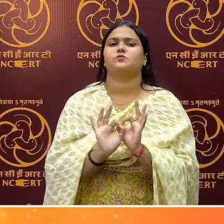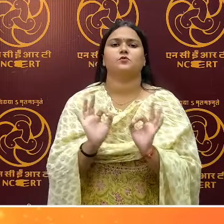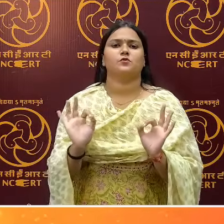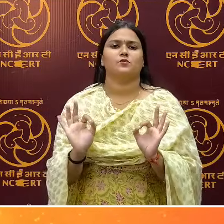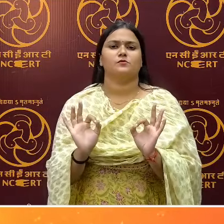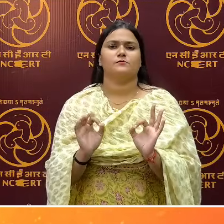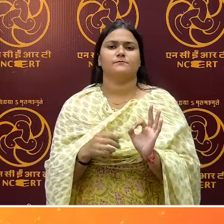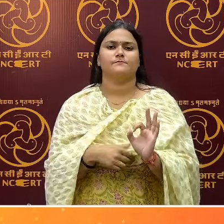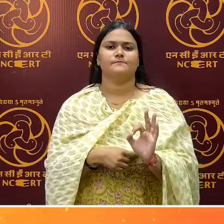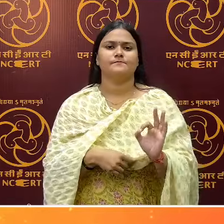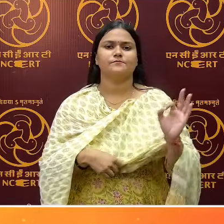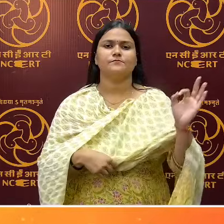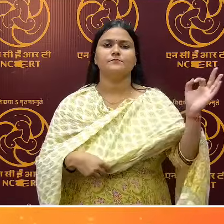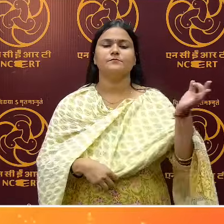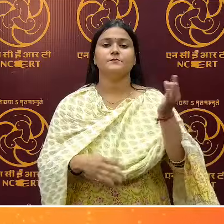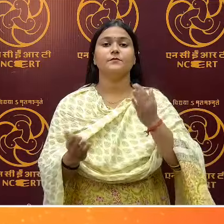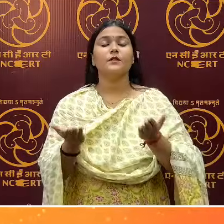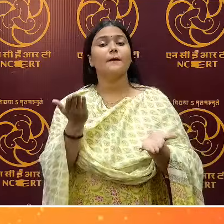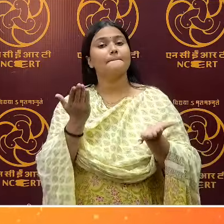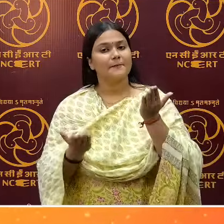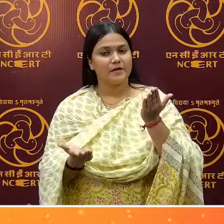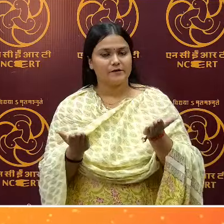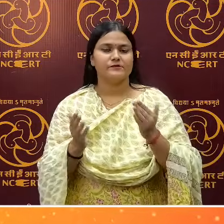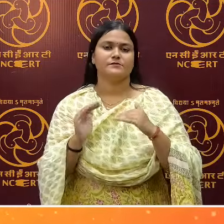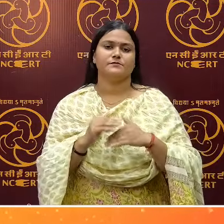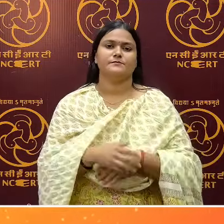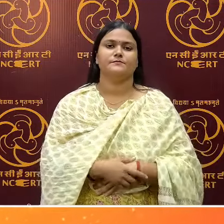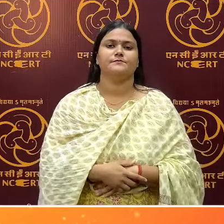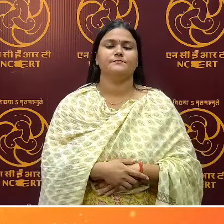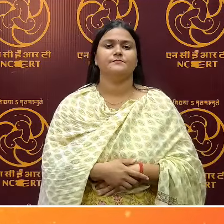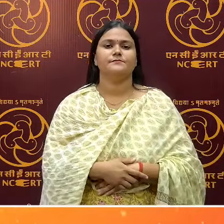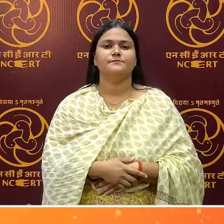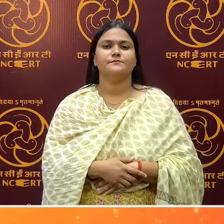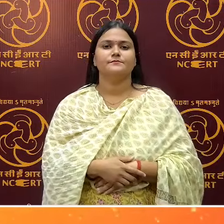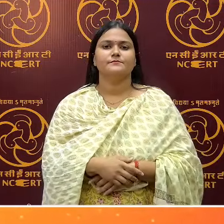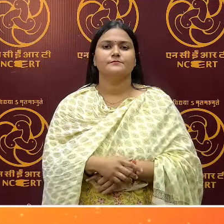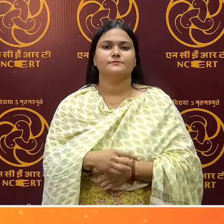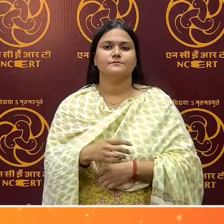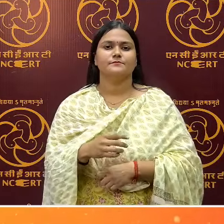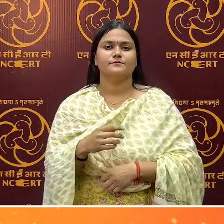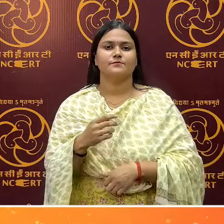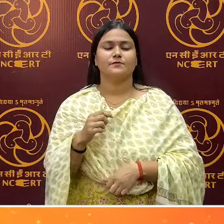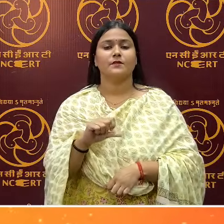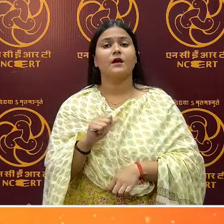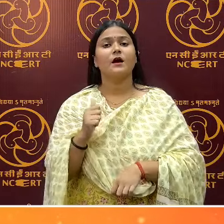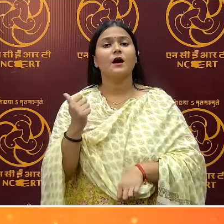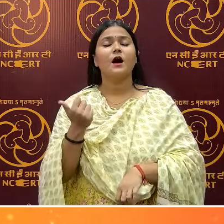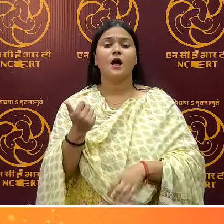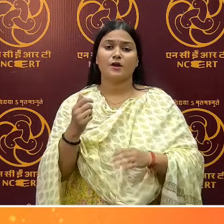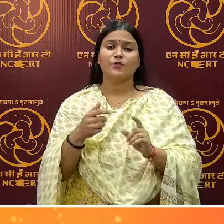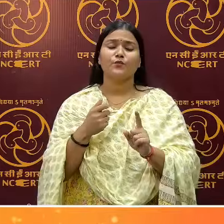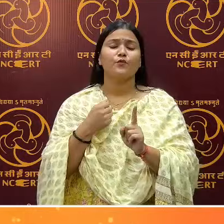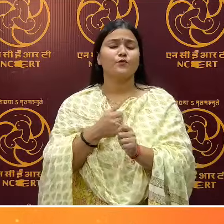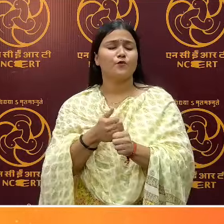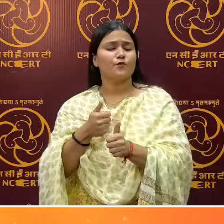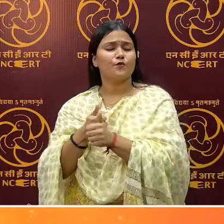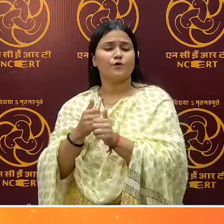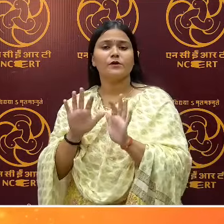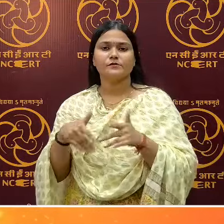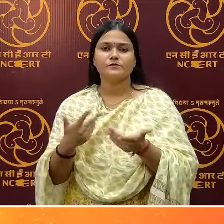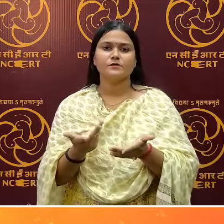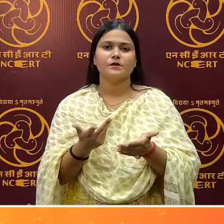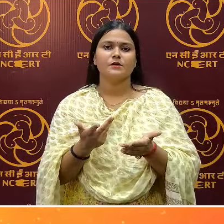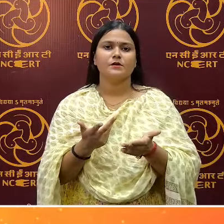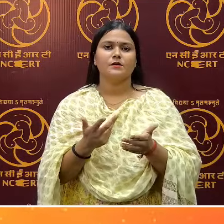now saw. Because of the balance? Because of the balance. Okay. Yes. There are other forces also acting on it. There is